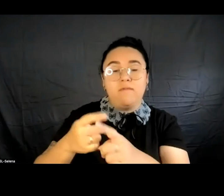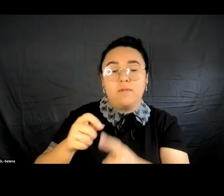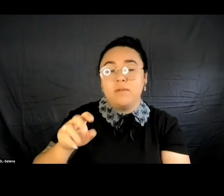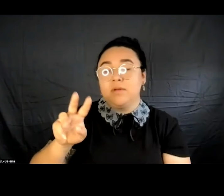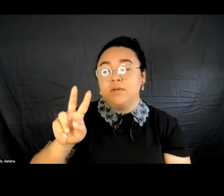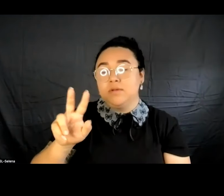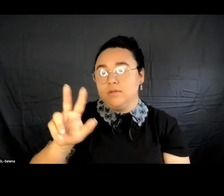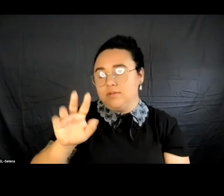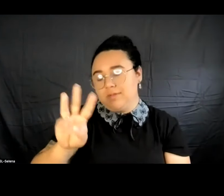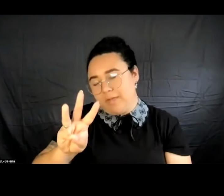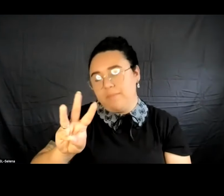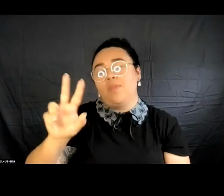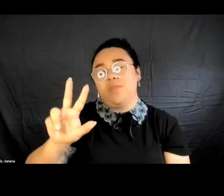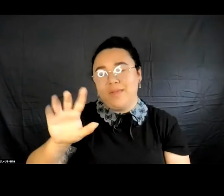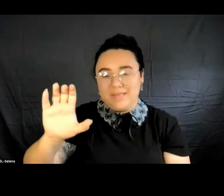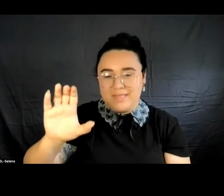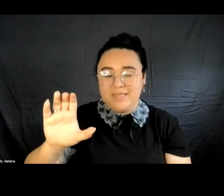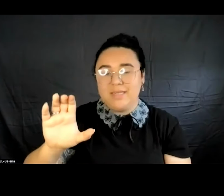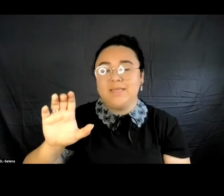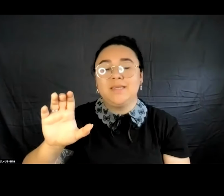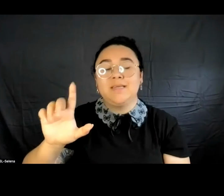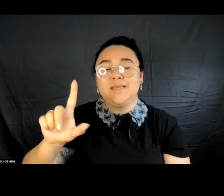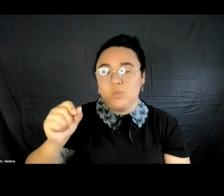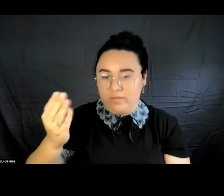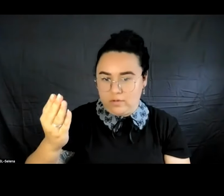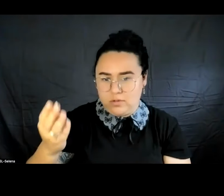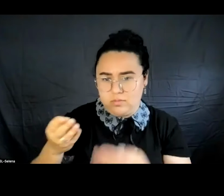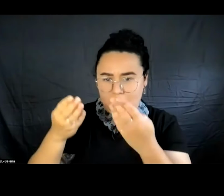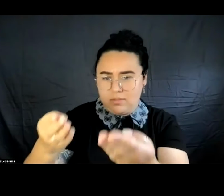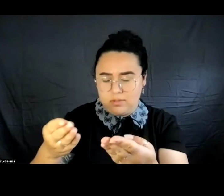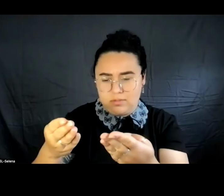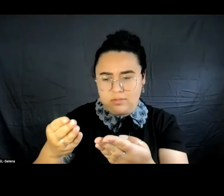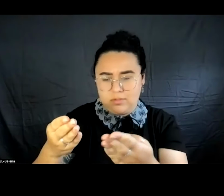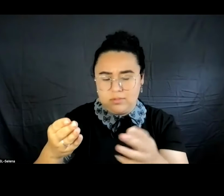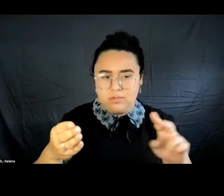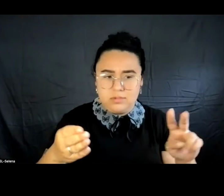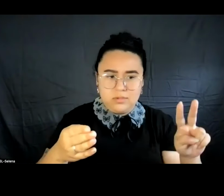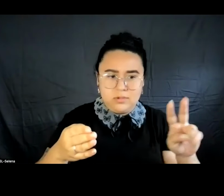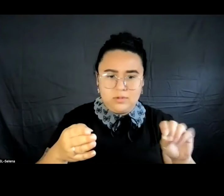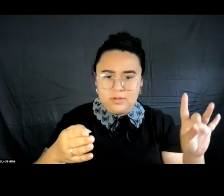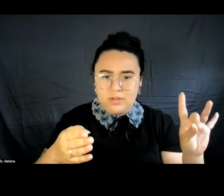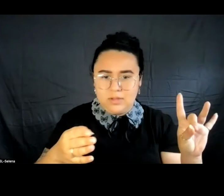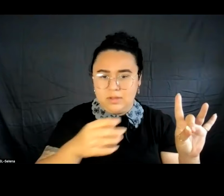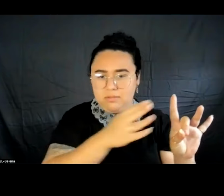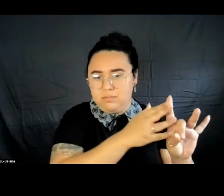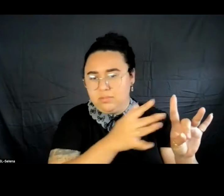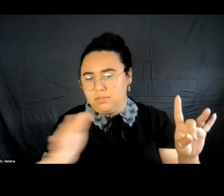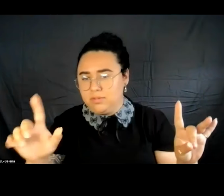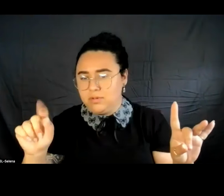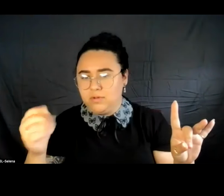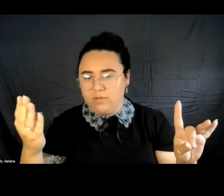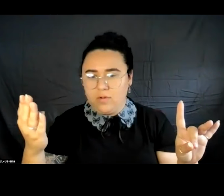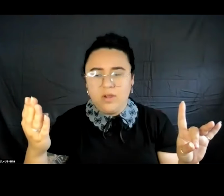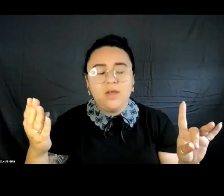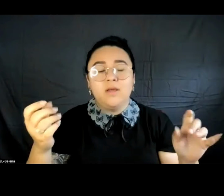2014. So if you think about that for a minute, that's a lot of years in between having a draft and having it be something